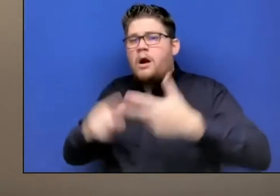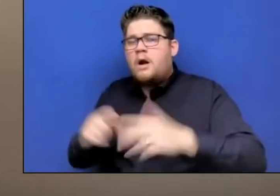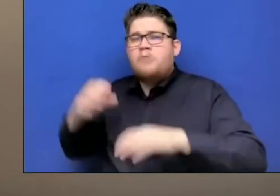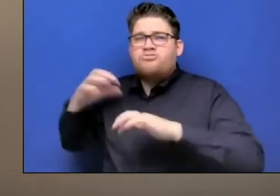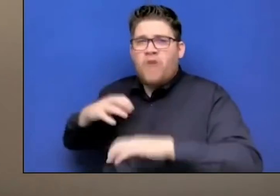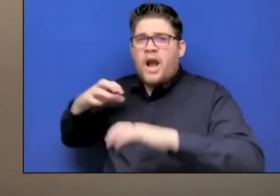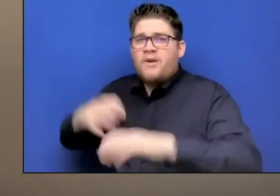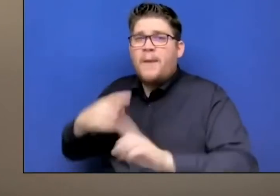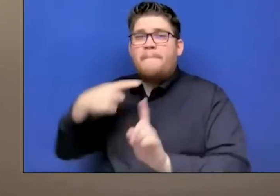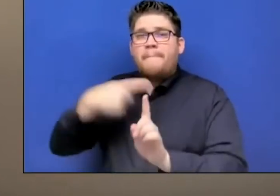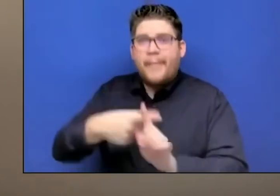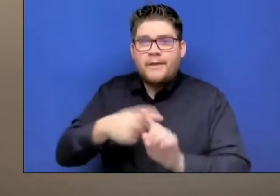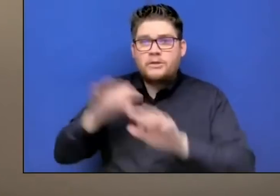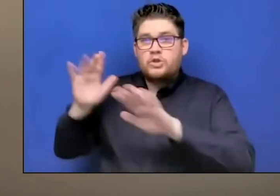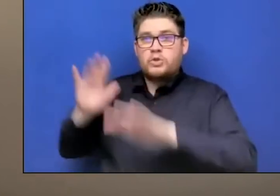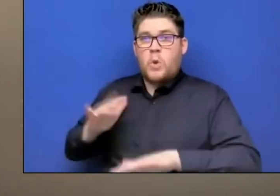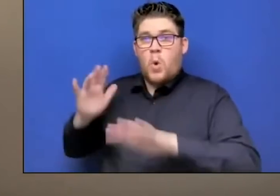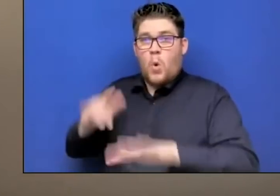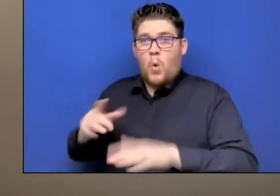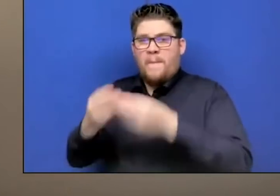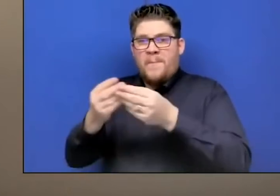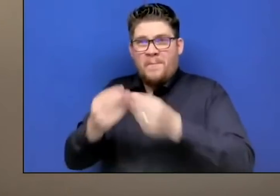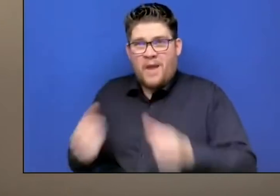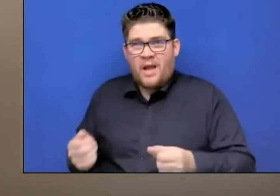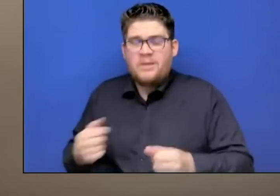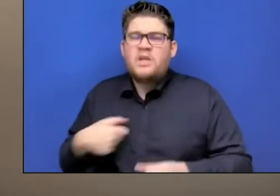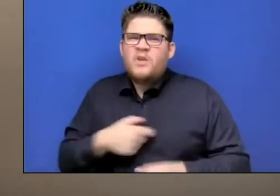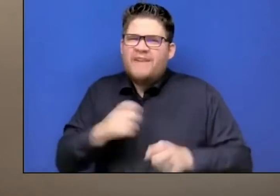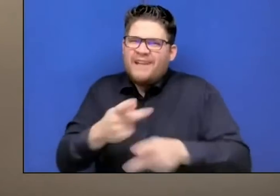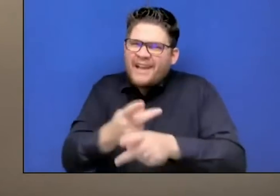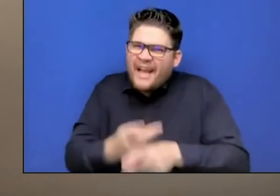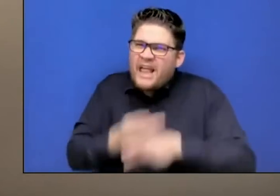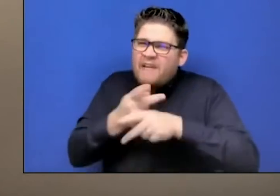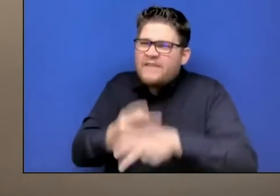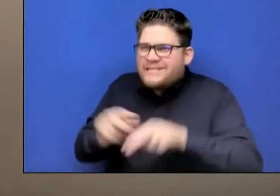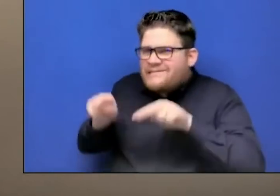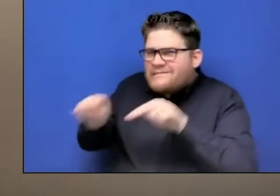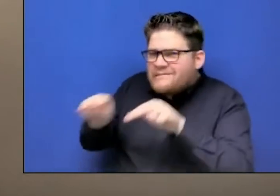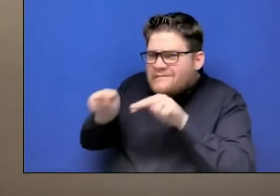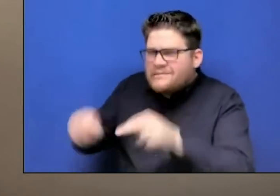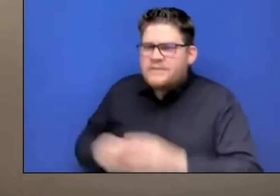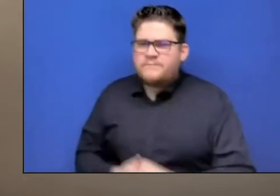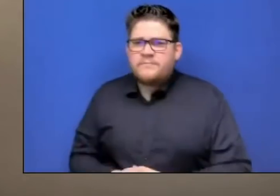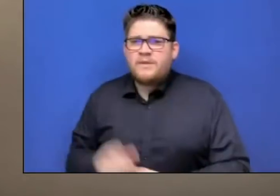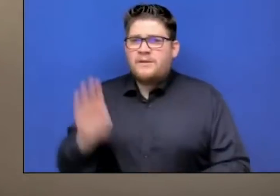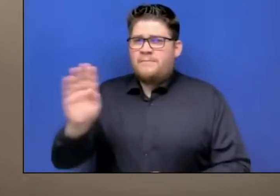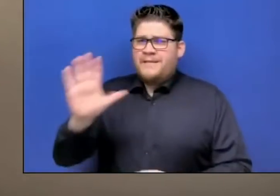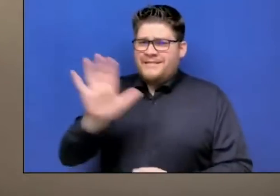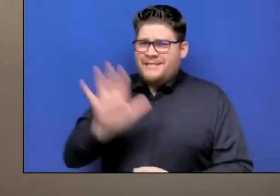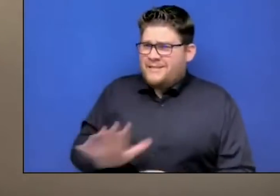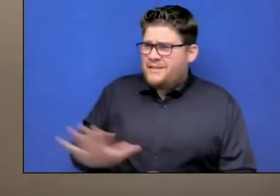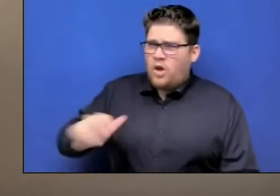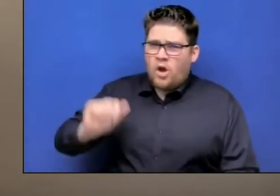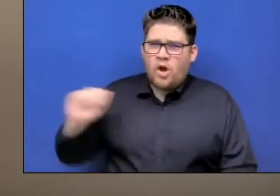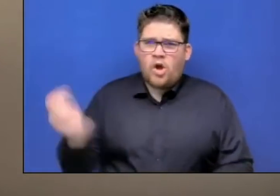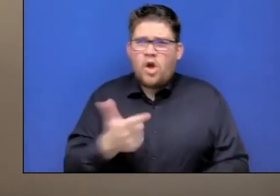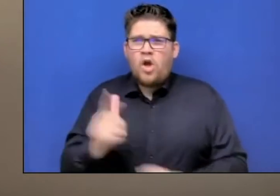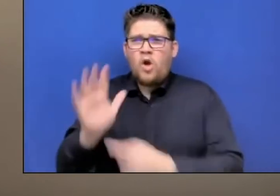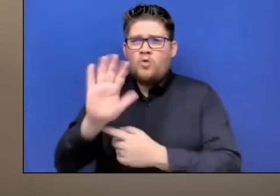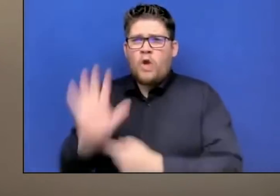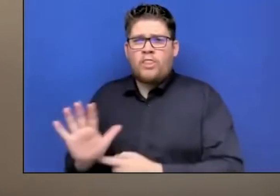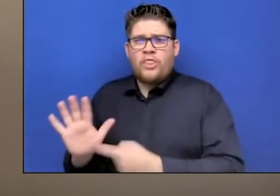We also are dealing with weather all across the province. Places on the north coast are going to see up to 40 centimeters of